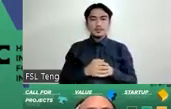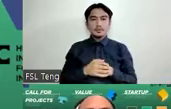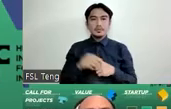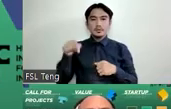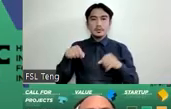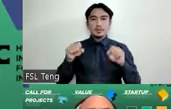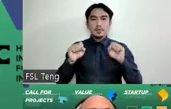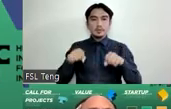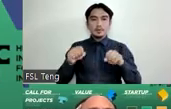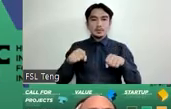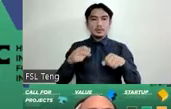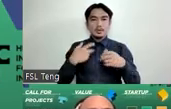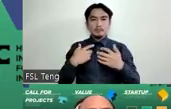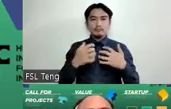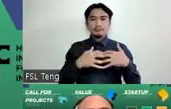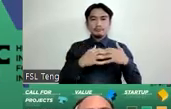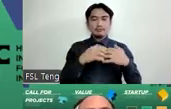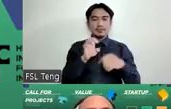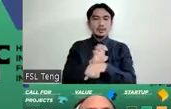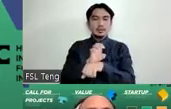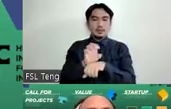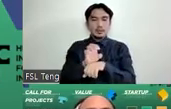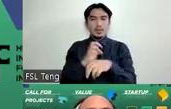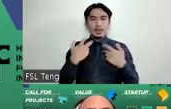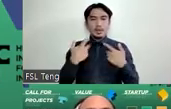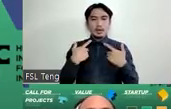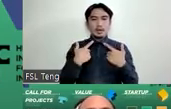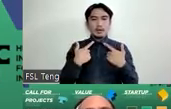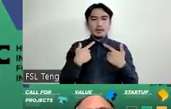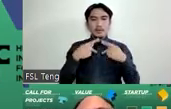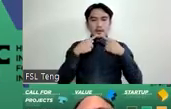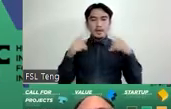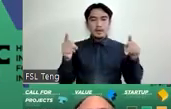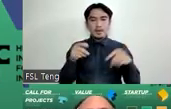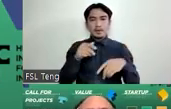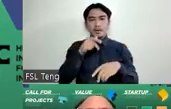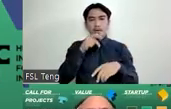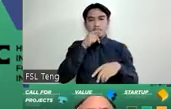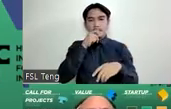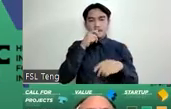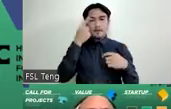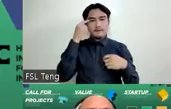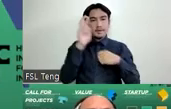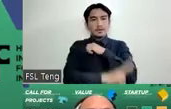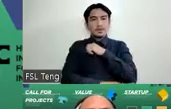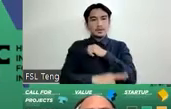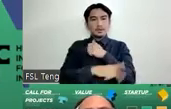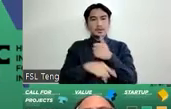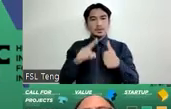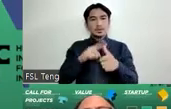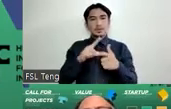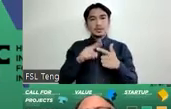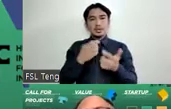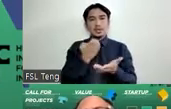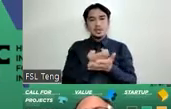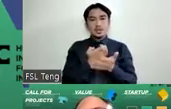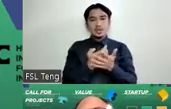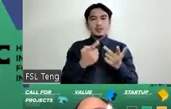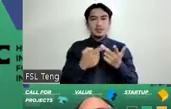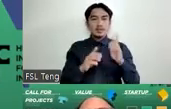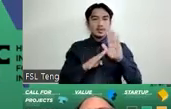develop entrepreneurs, create jobs, and promote public-private partnerships in regional economic development. So founded